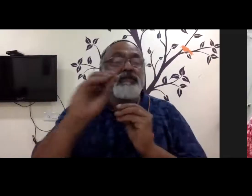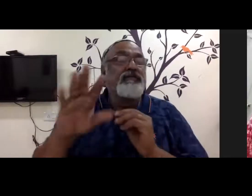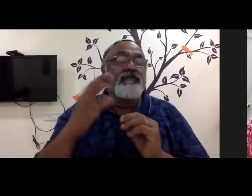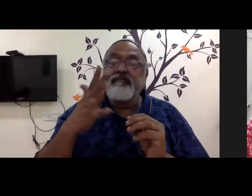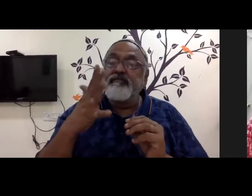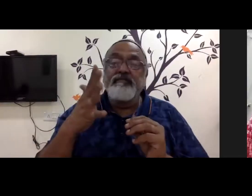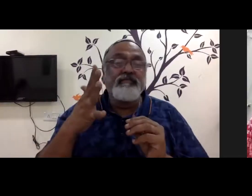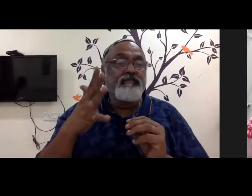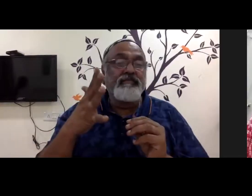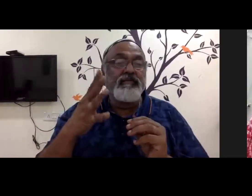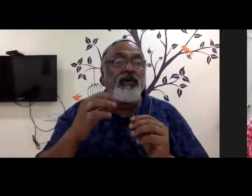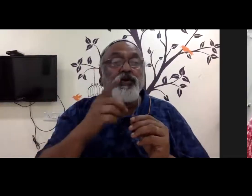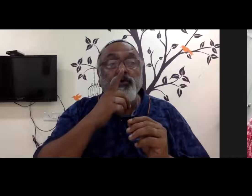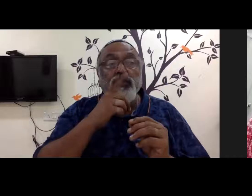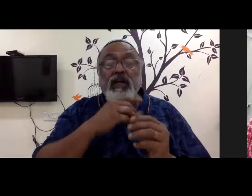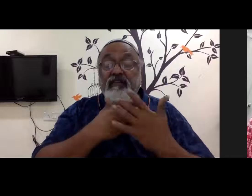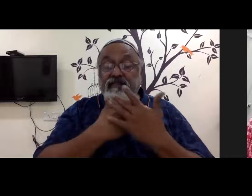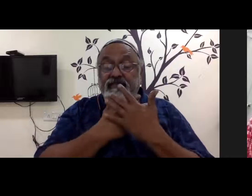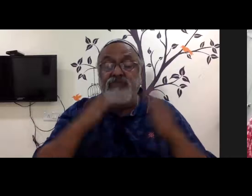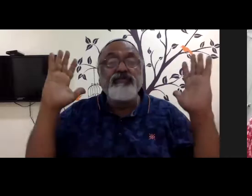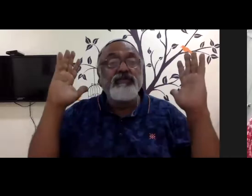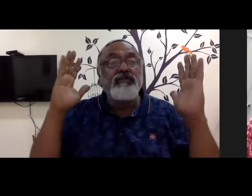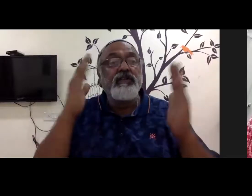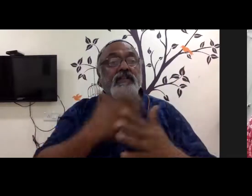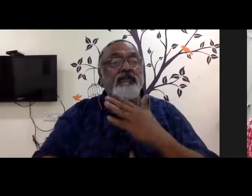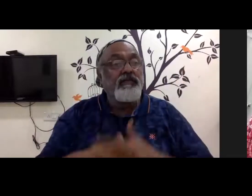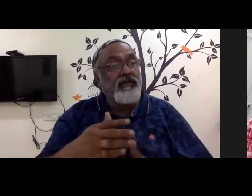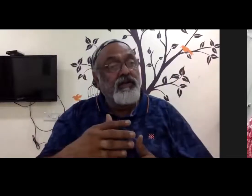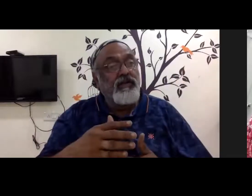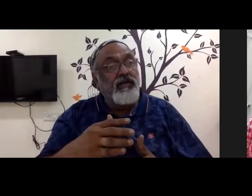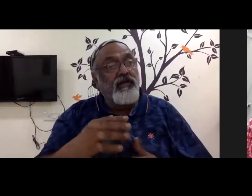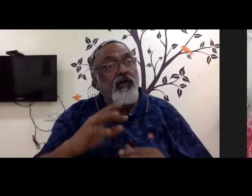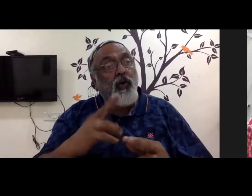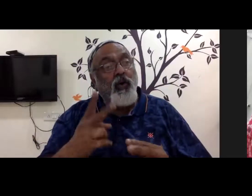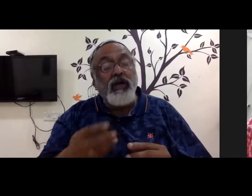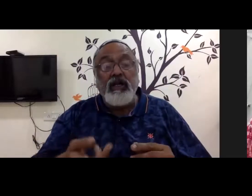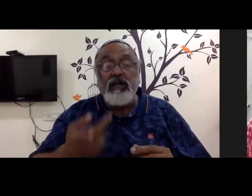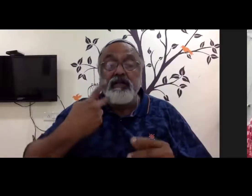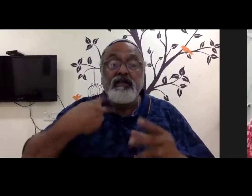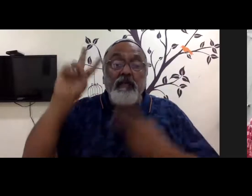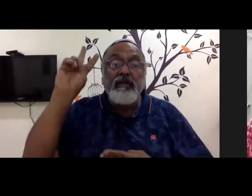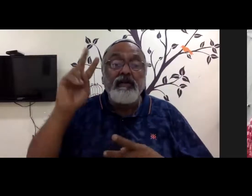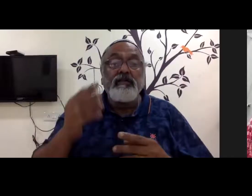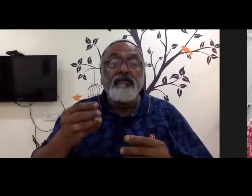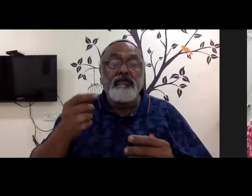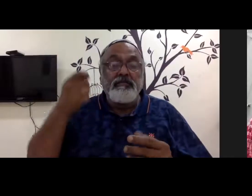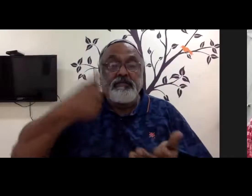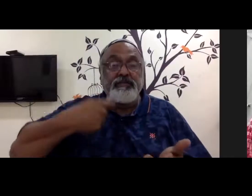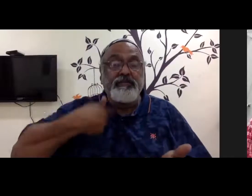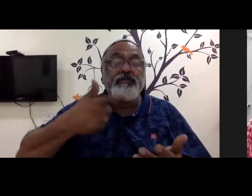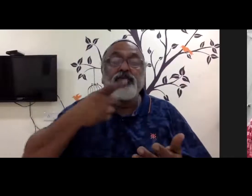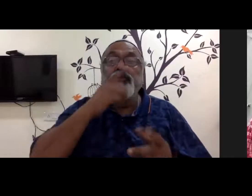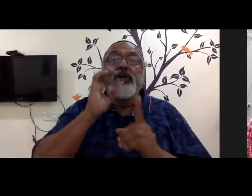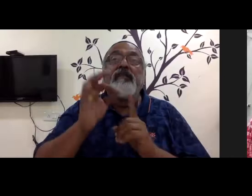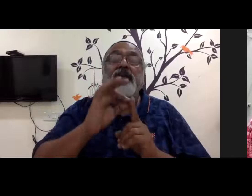either completely denied insurance, or they are charged more premium, extra premium by the private